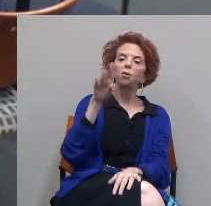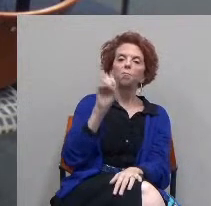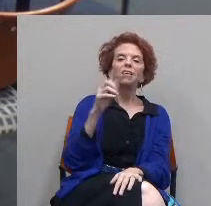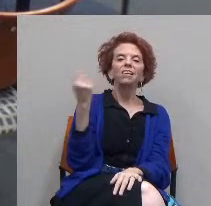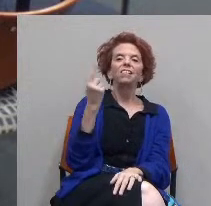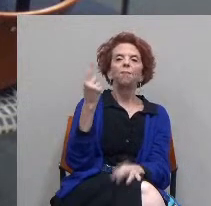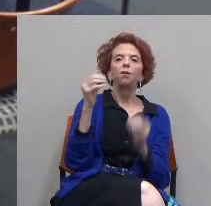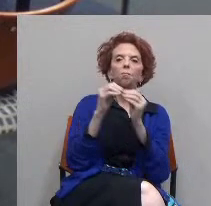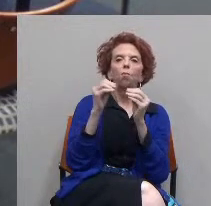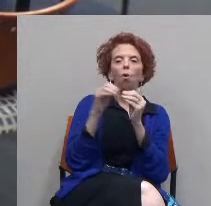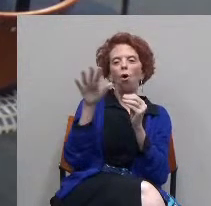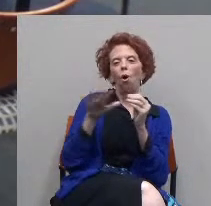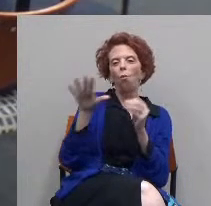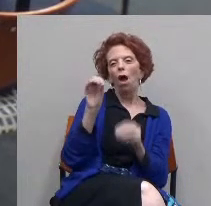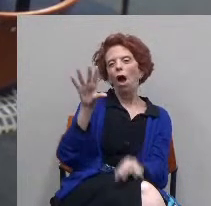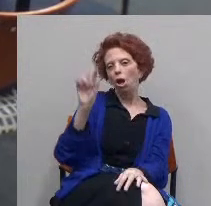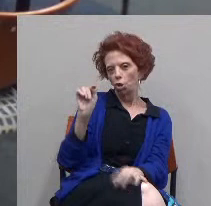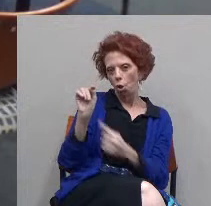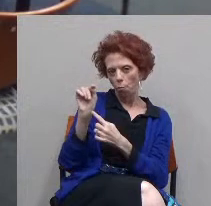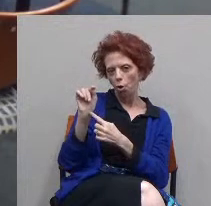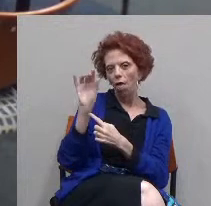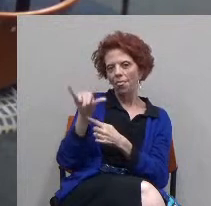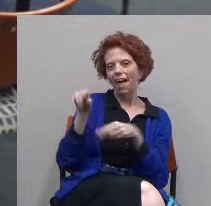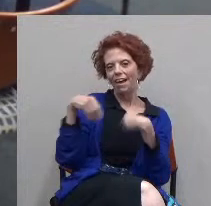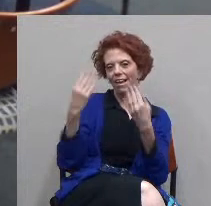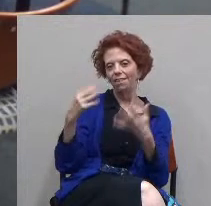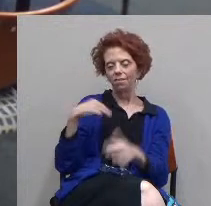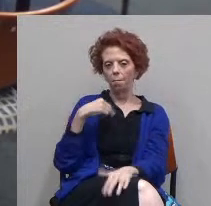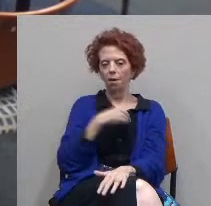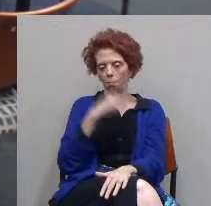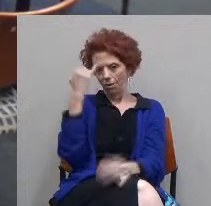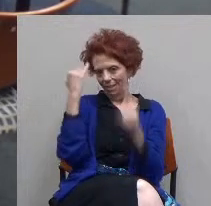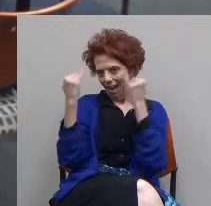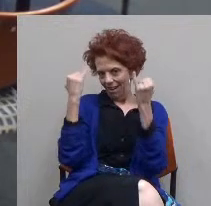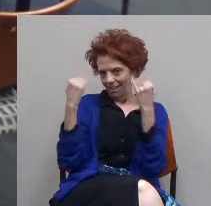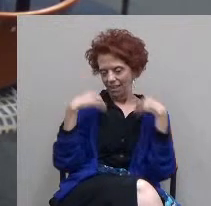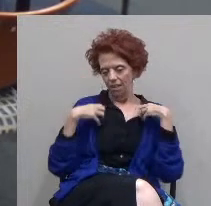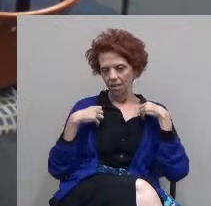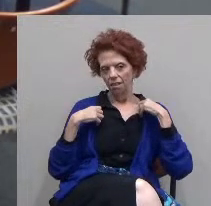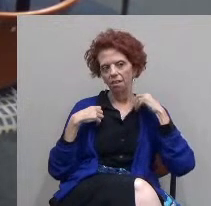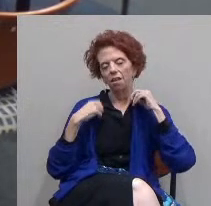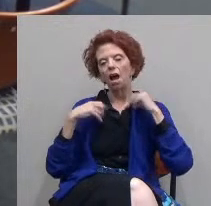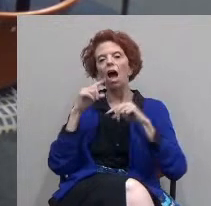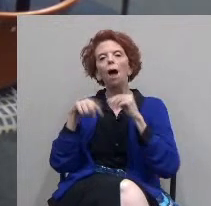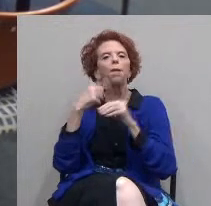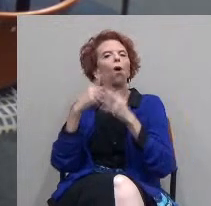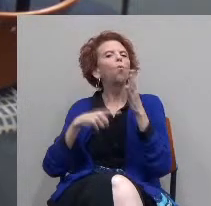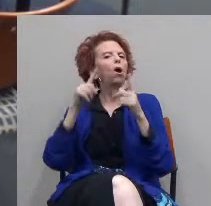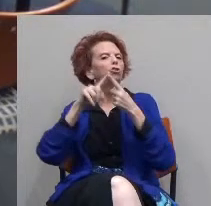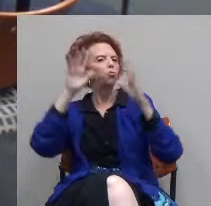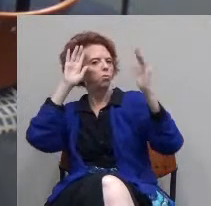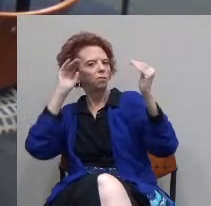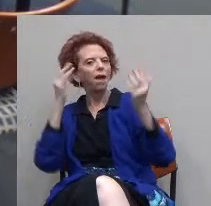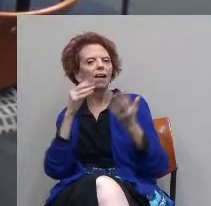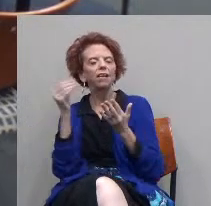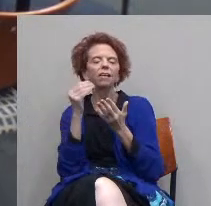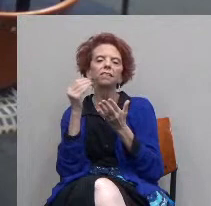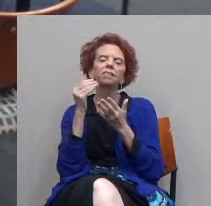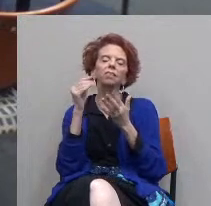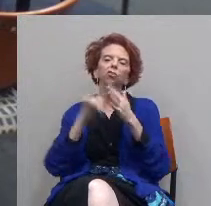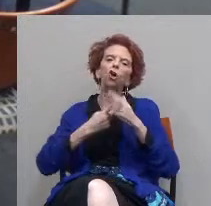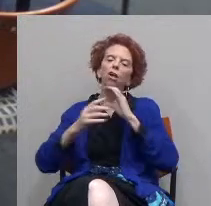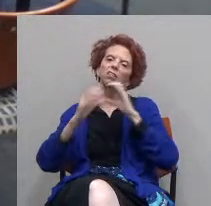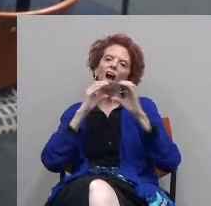something more around October that gives members an idea of what to anticipate or even